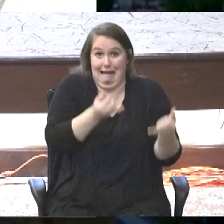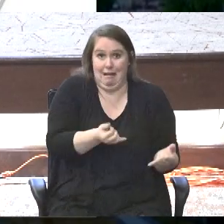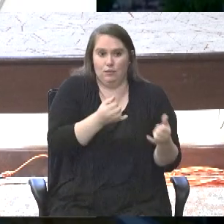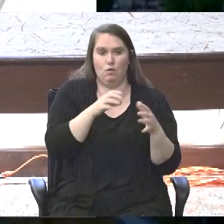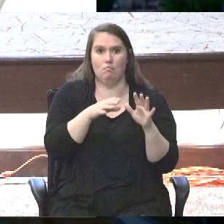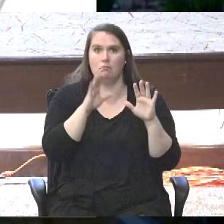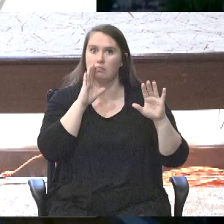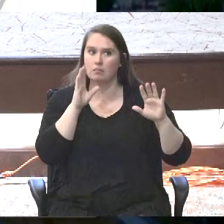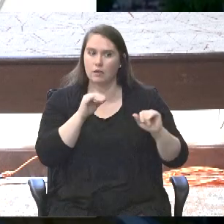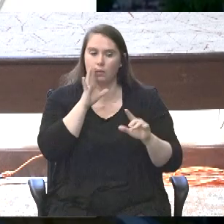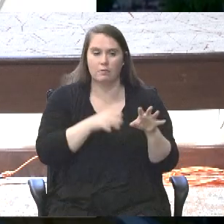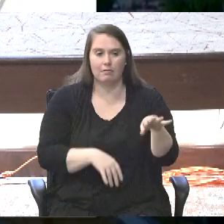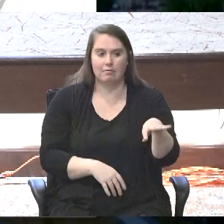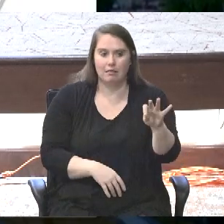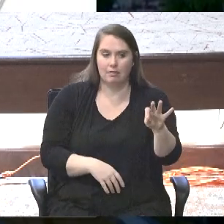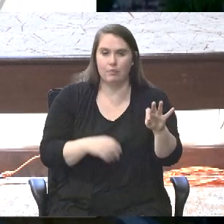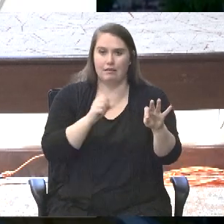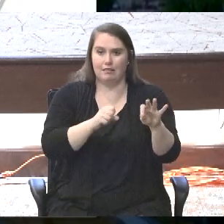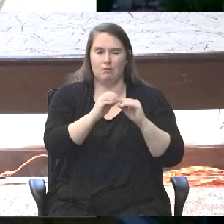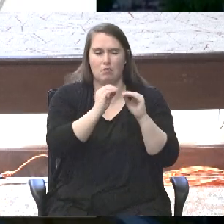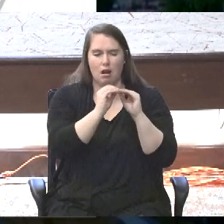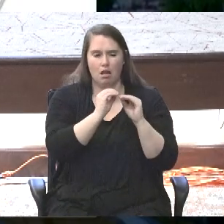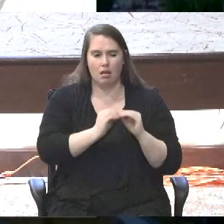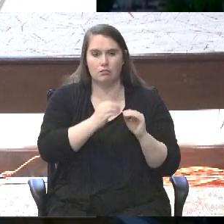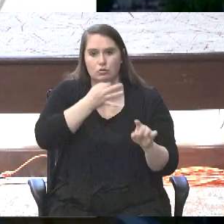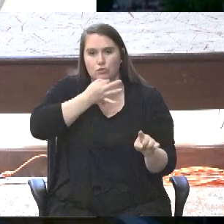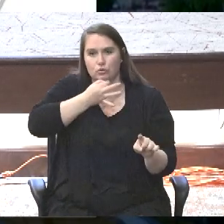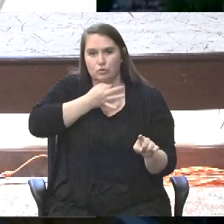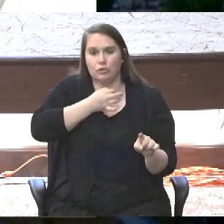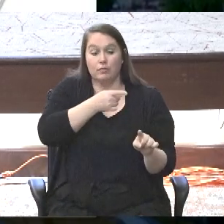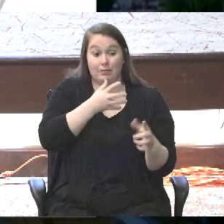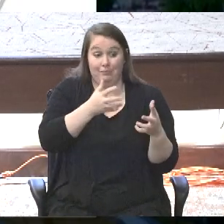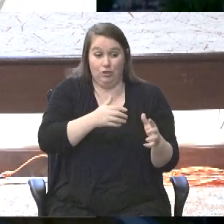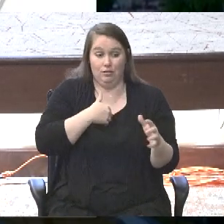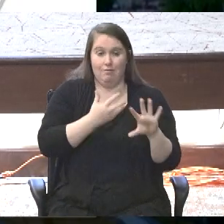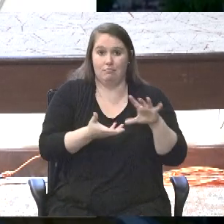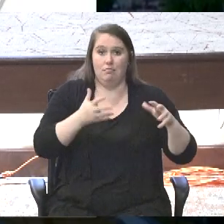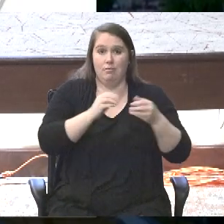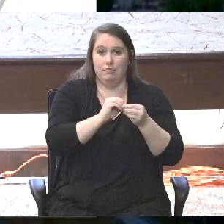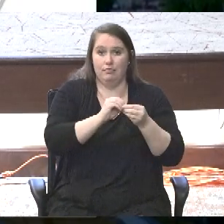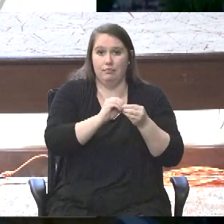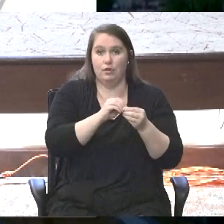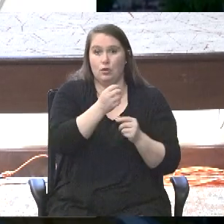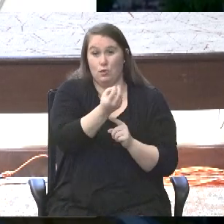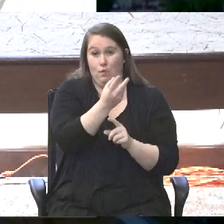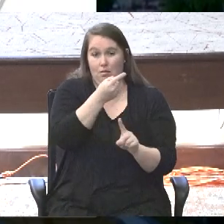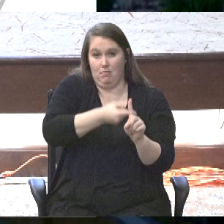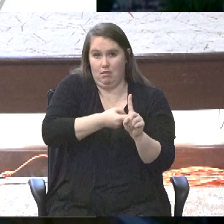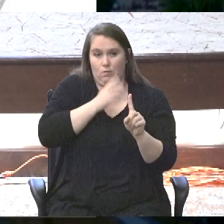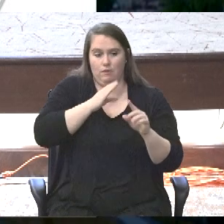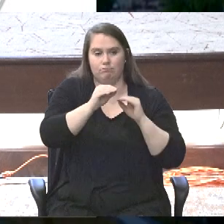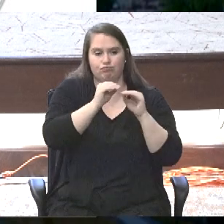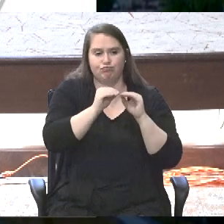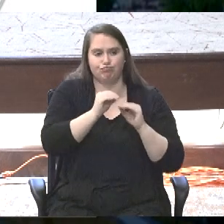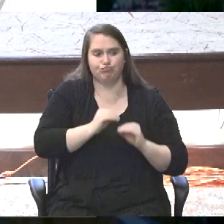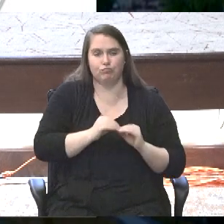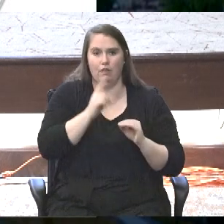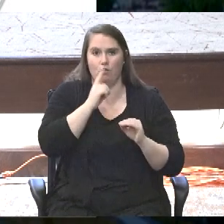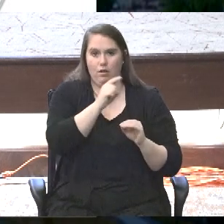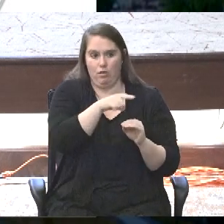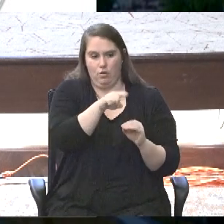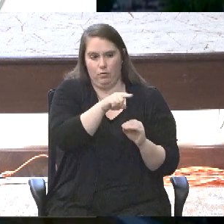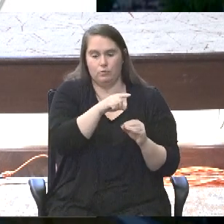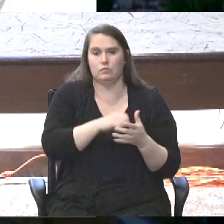in the CIP shortly with an estimated 12-month construction on those rehabilitation on